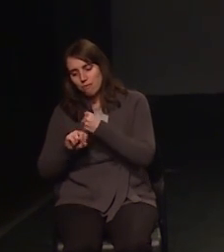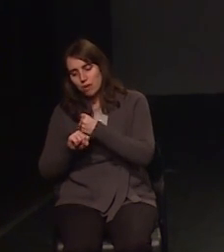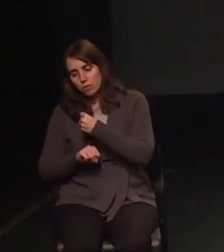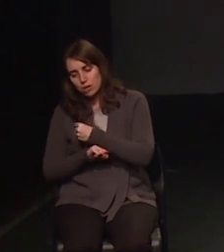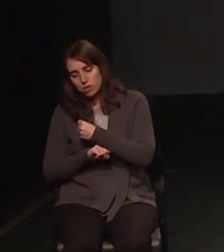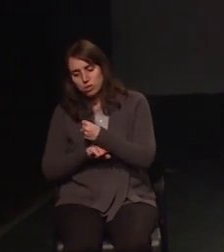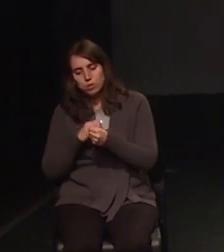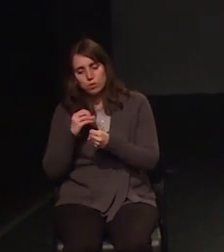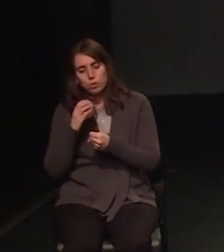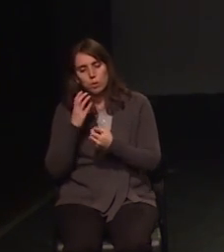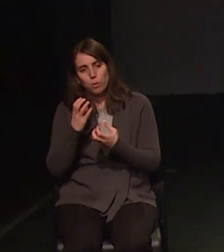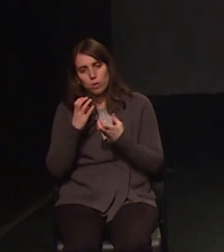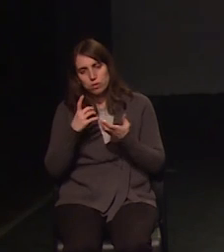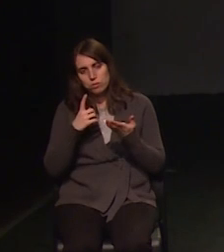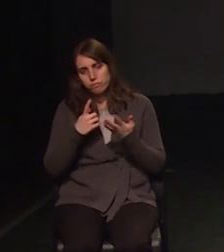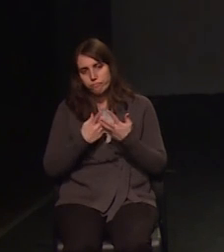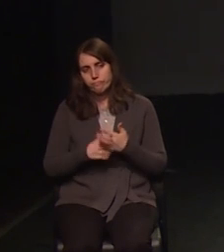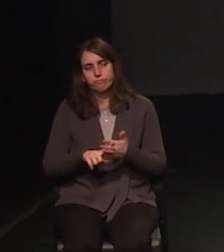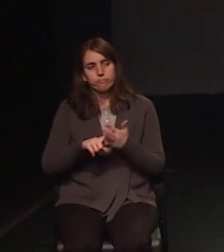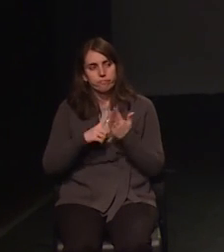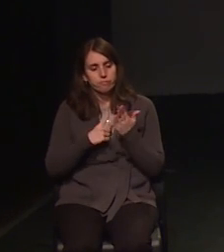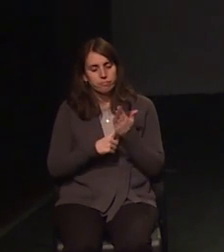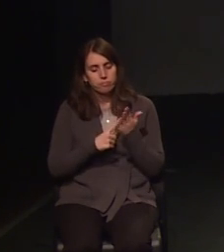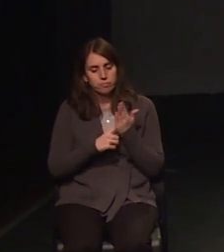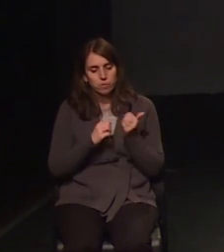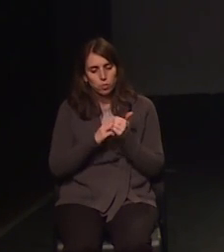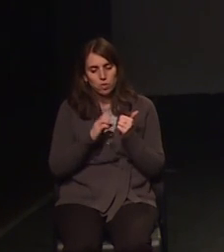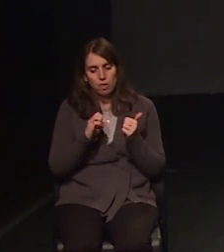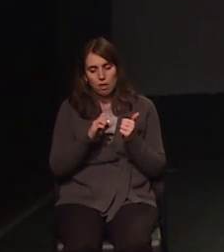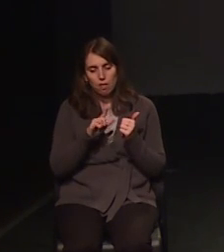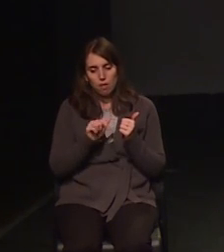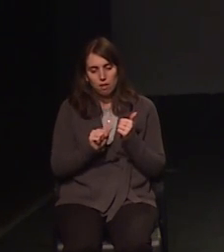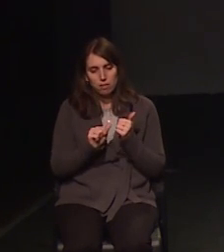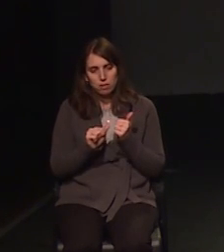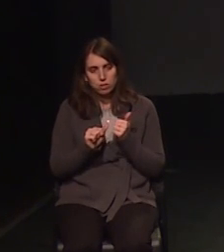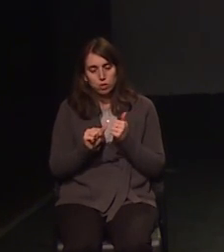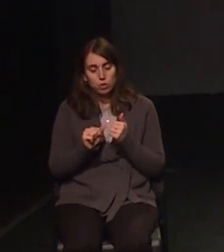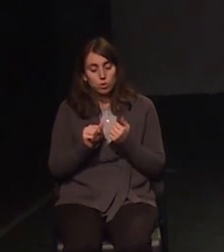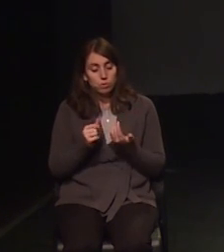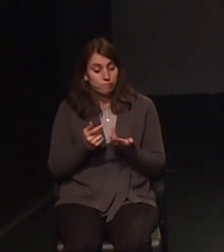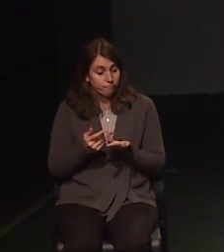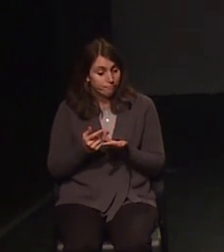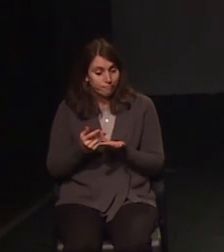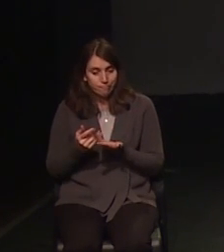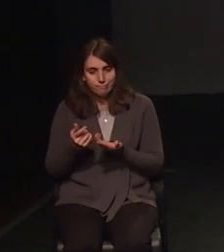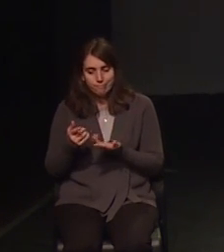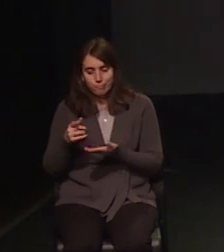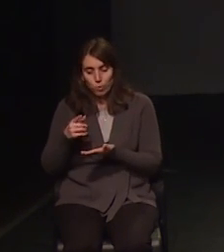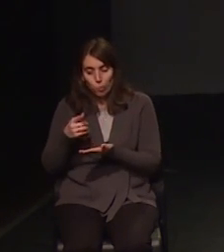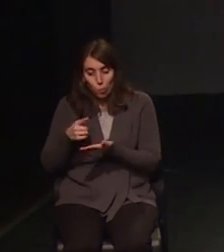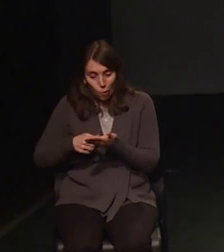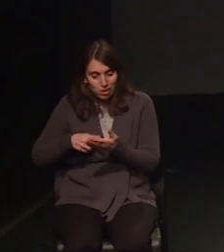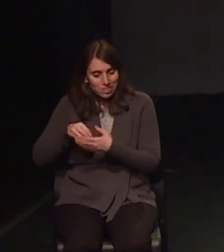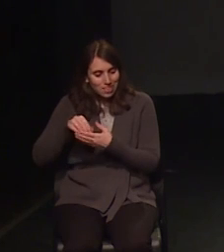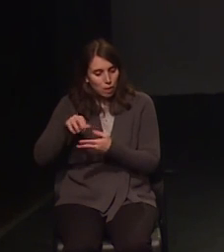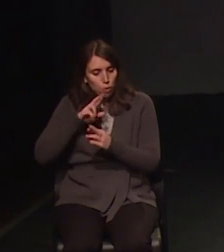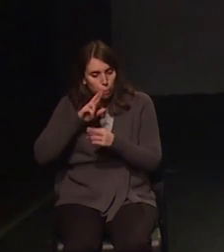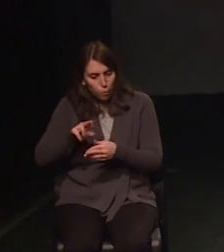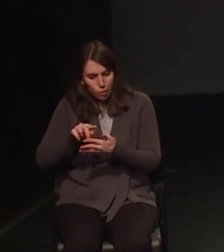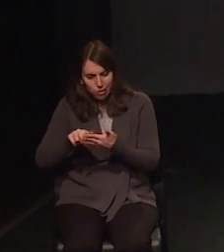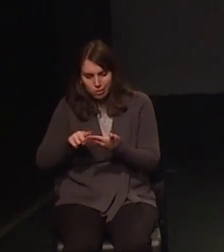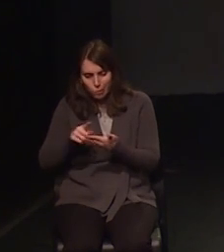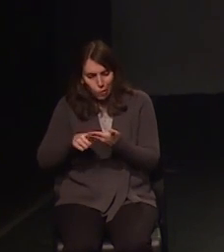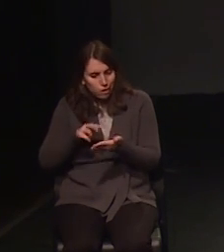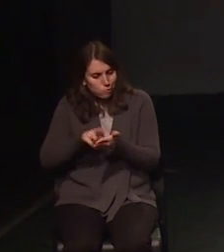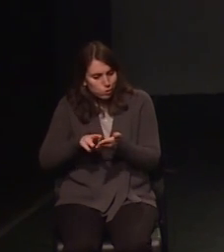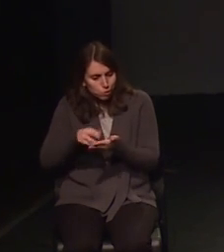Ella. Given the foundation's mentioning in this report, what do you think is driving what some are